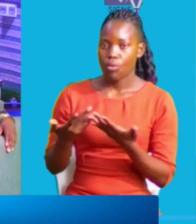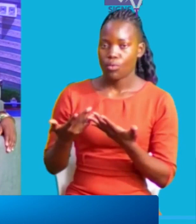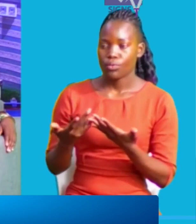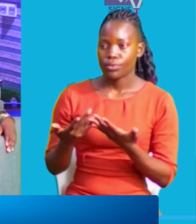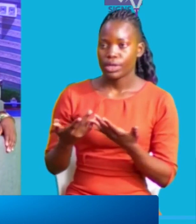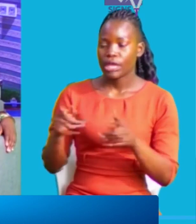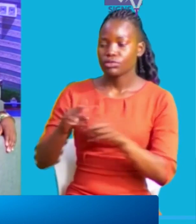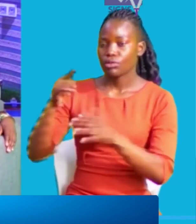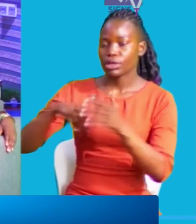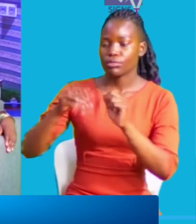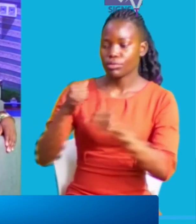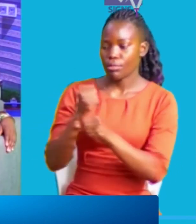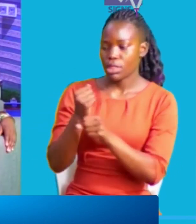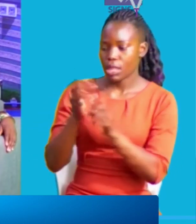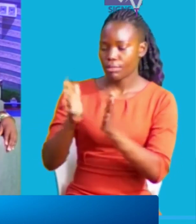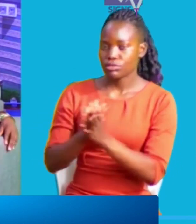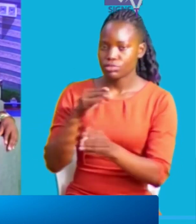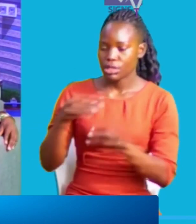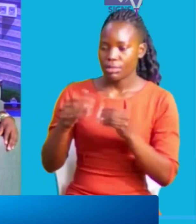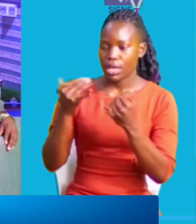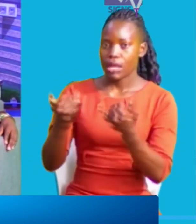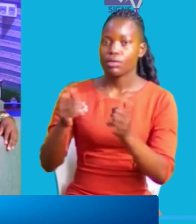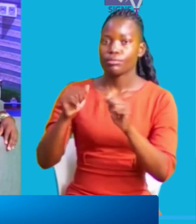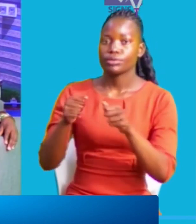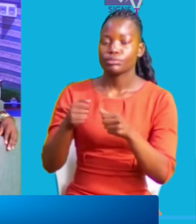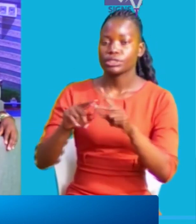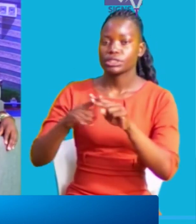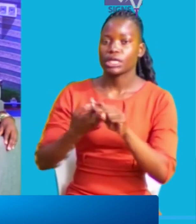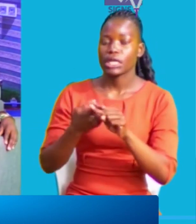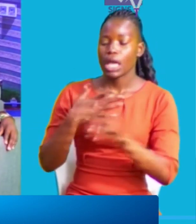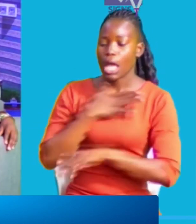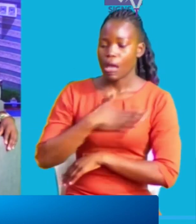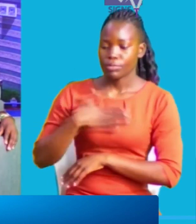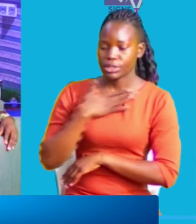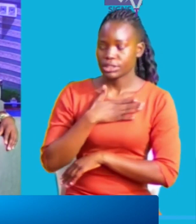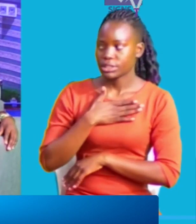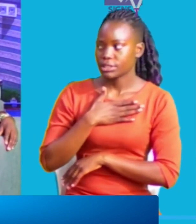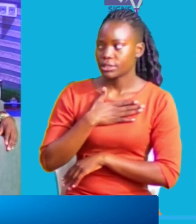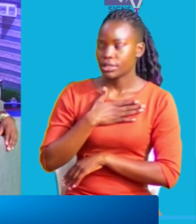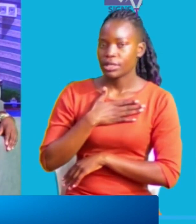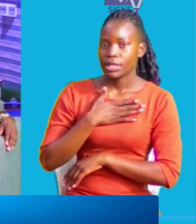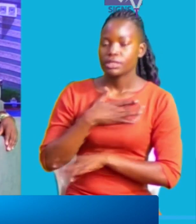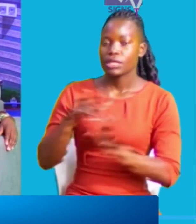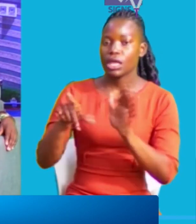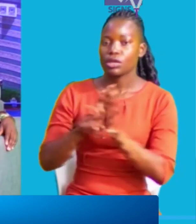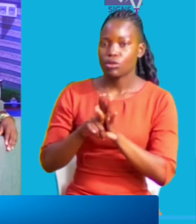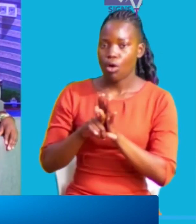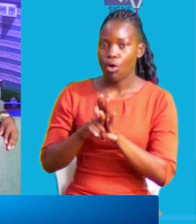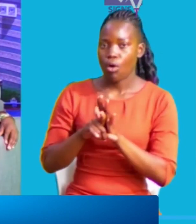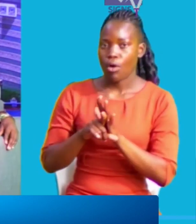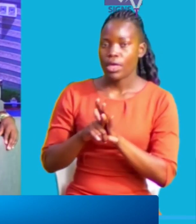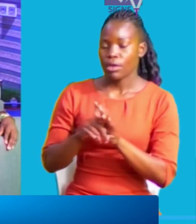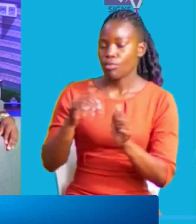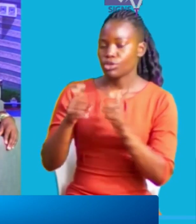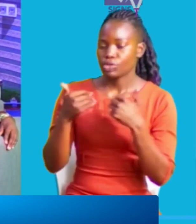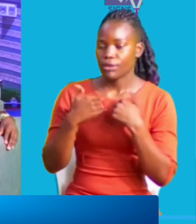What can be done that people with disability now can really start appreciating the law mechanisms that are in place, and also make